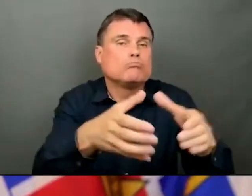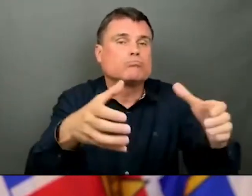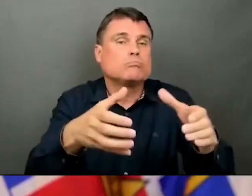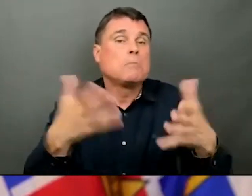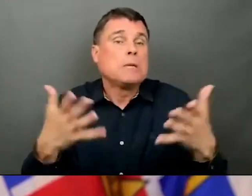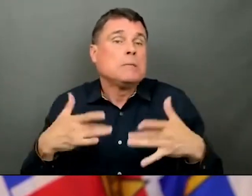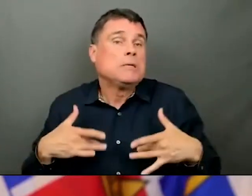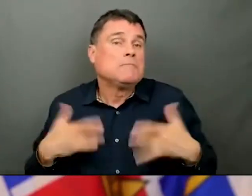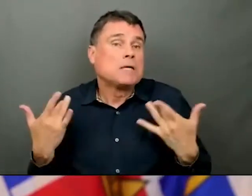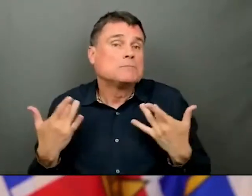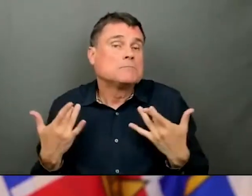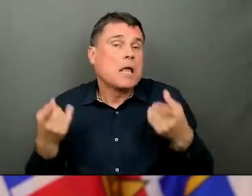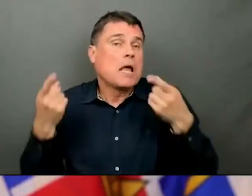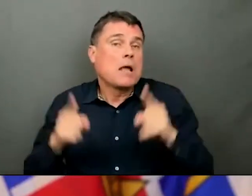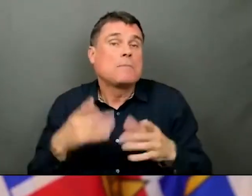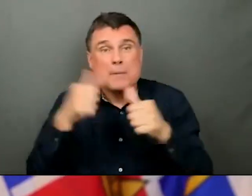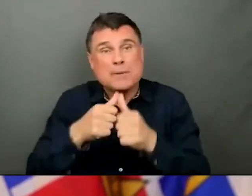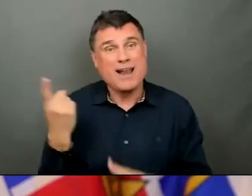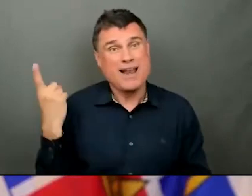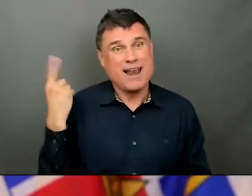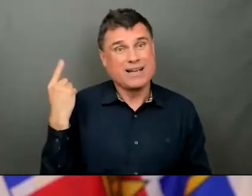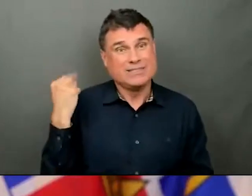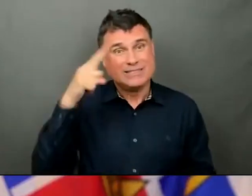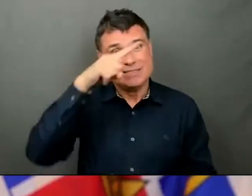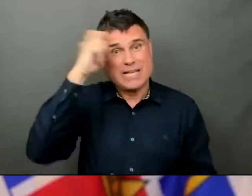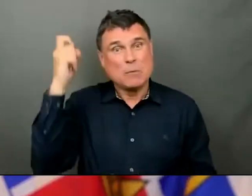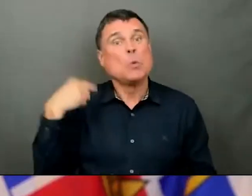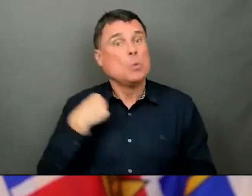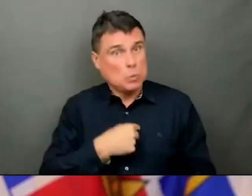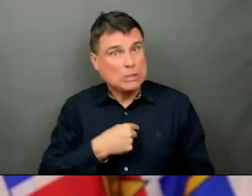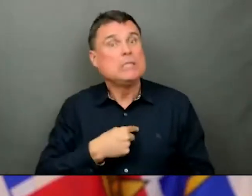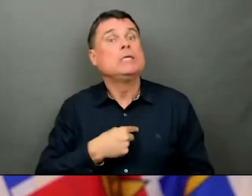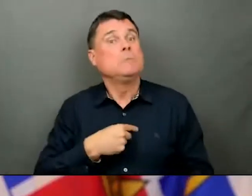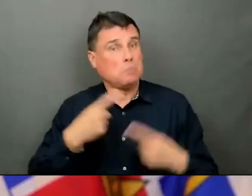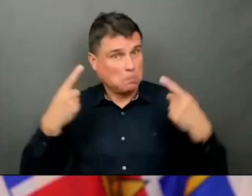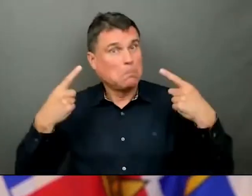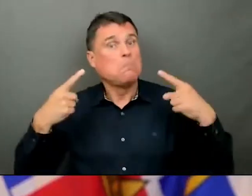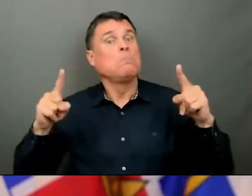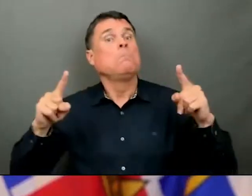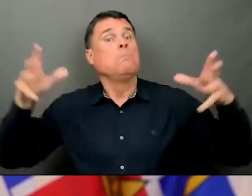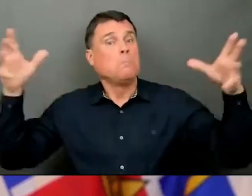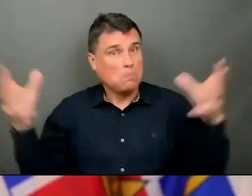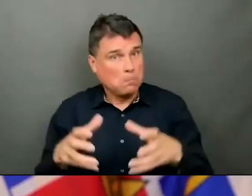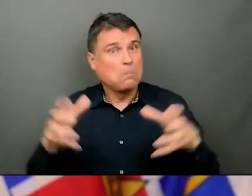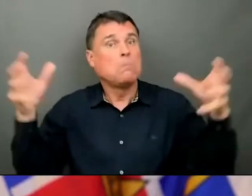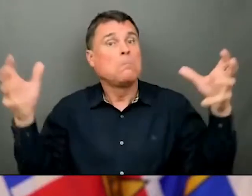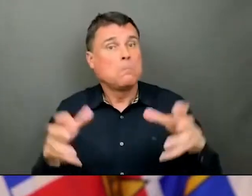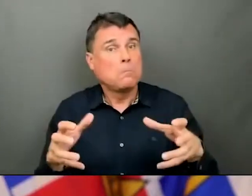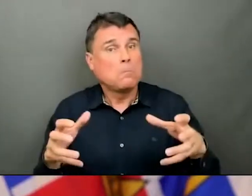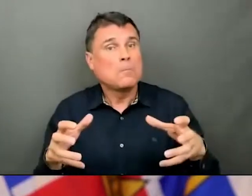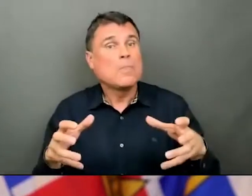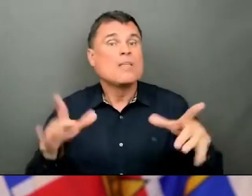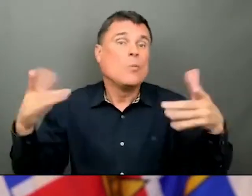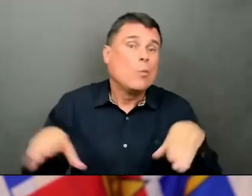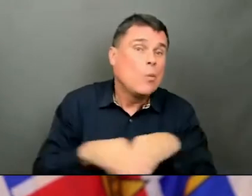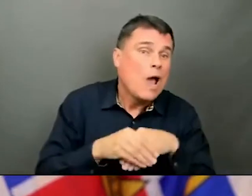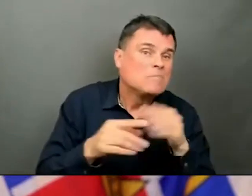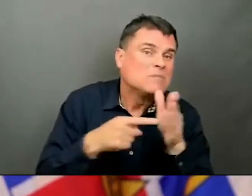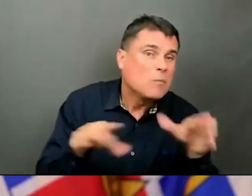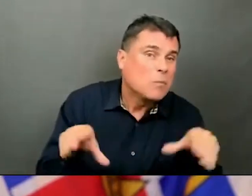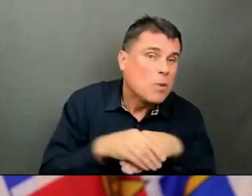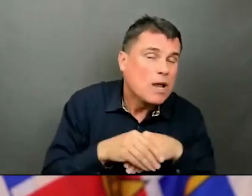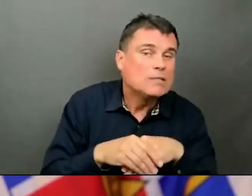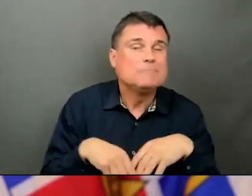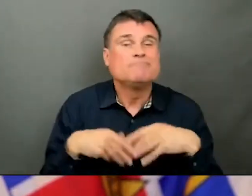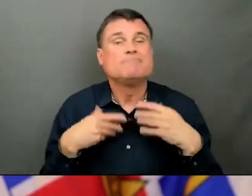we think back to last summer, how we were able to do that successfully and safely. So people planning weddings and things like that,